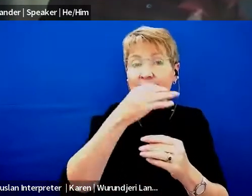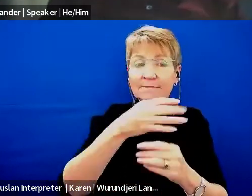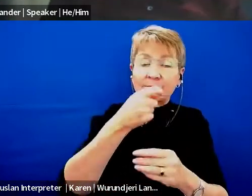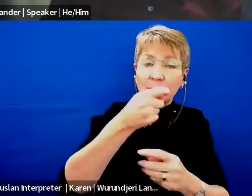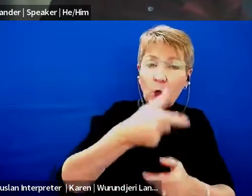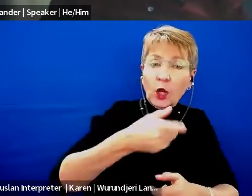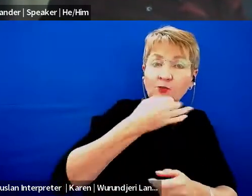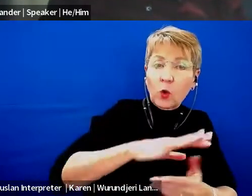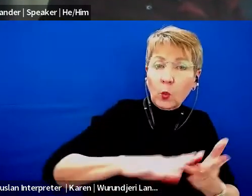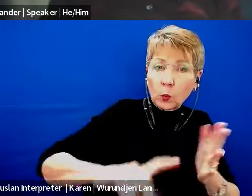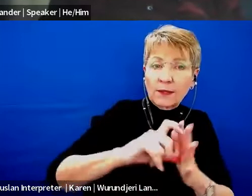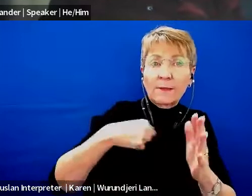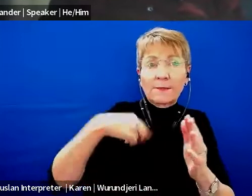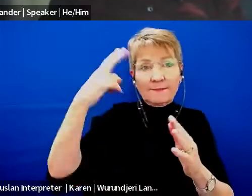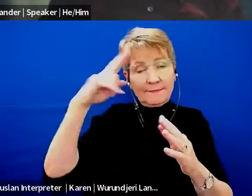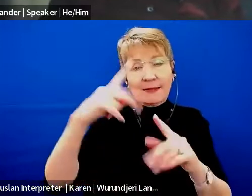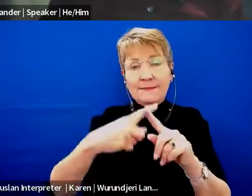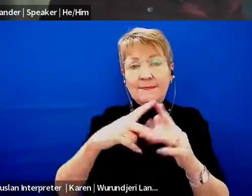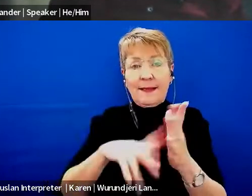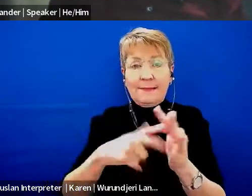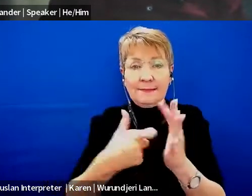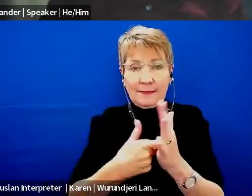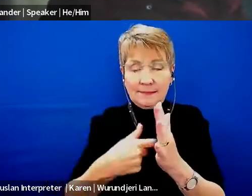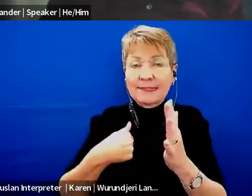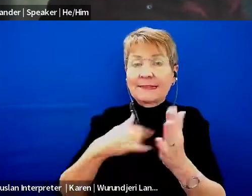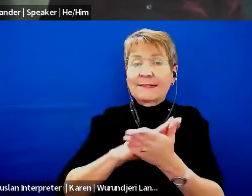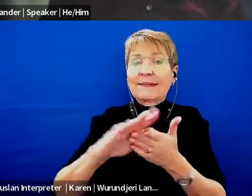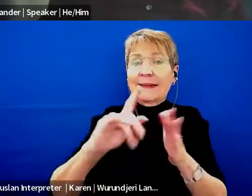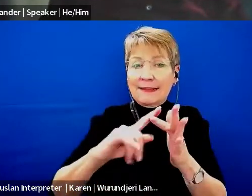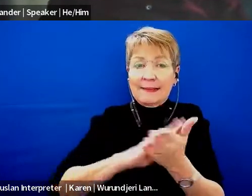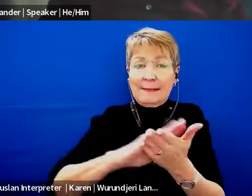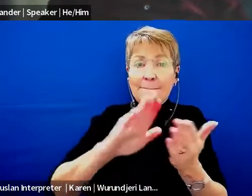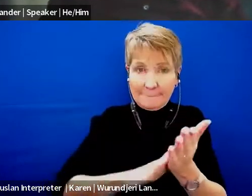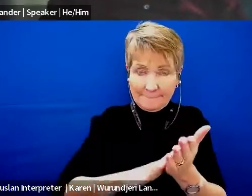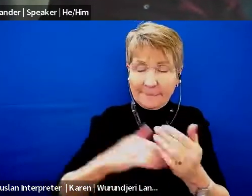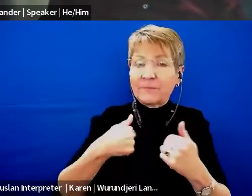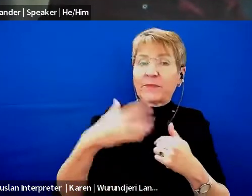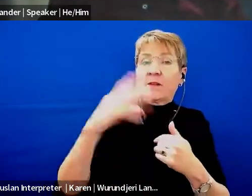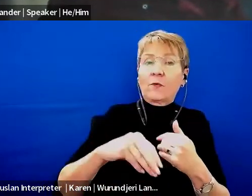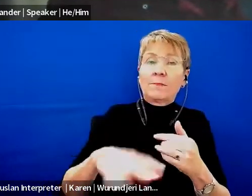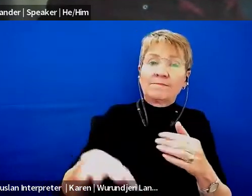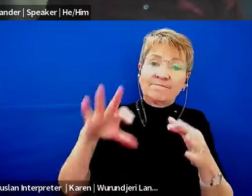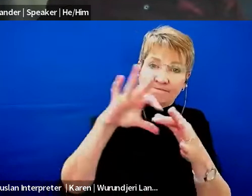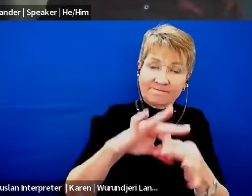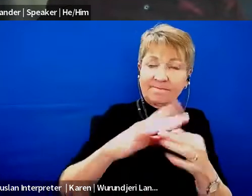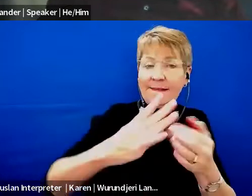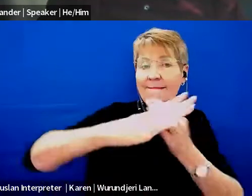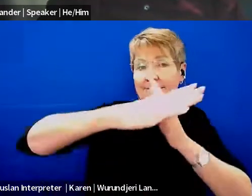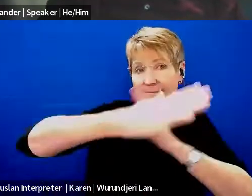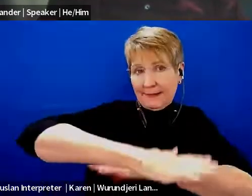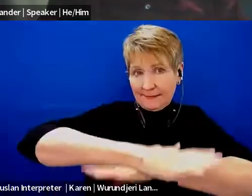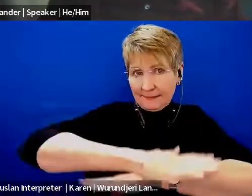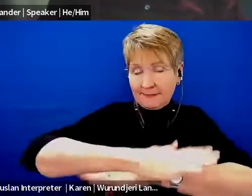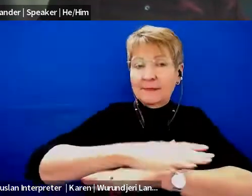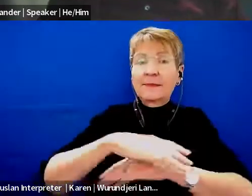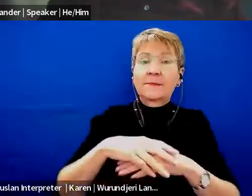Xander and I use he, him pronouns. I am joining you today from the lands of the Cubby Cubby people. I have